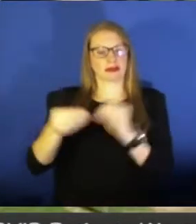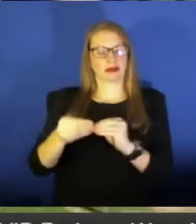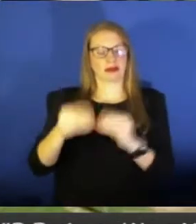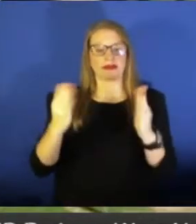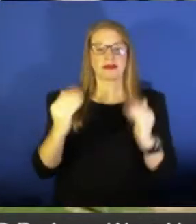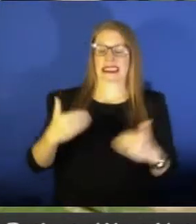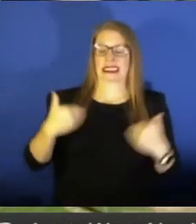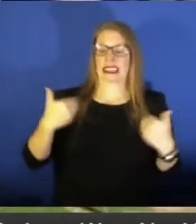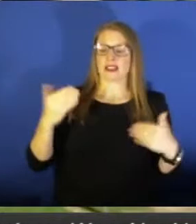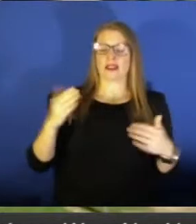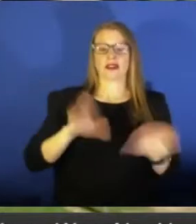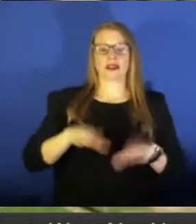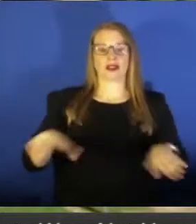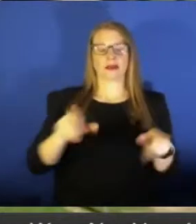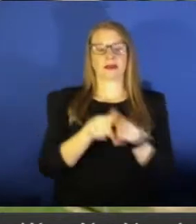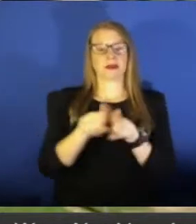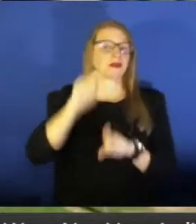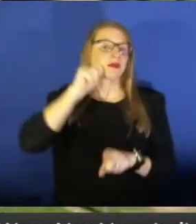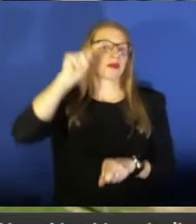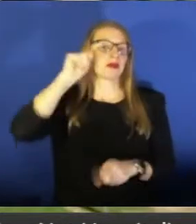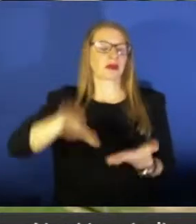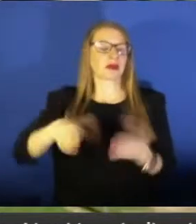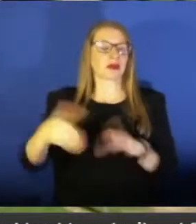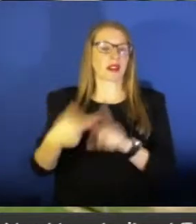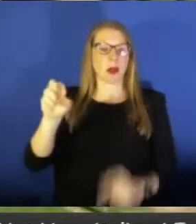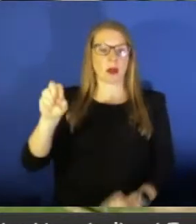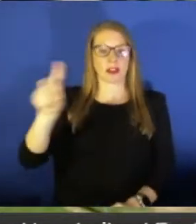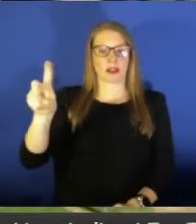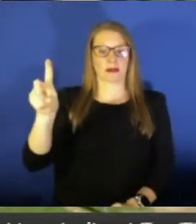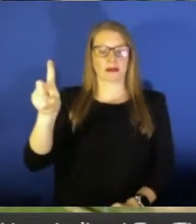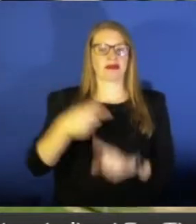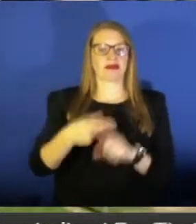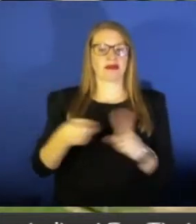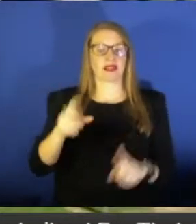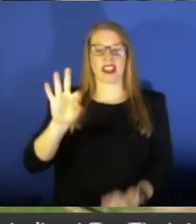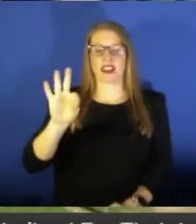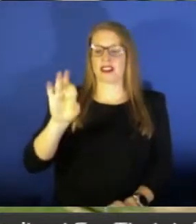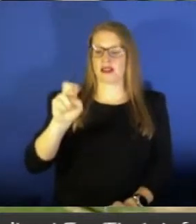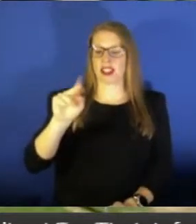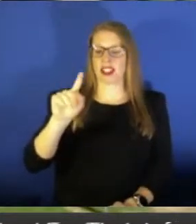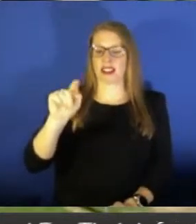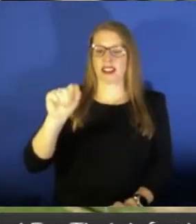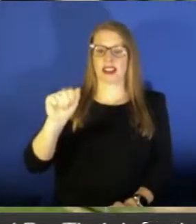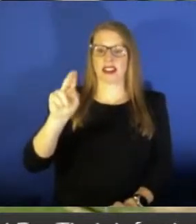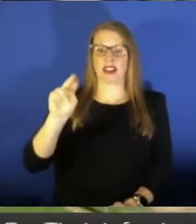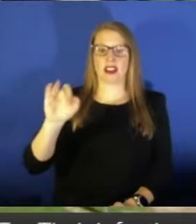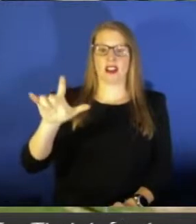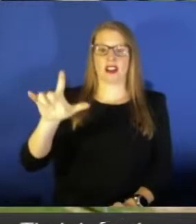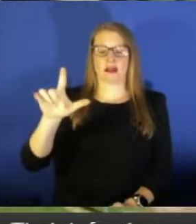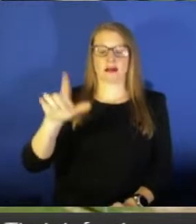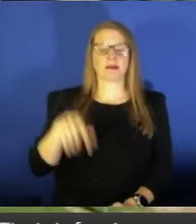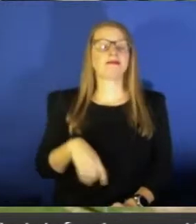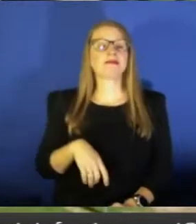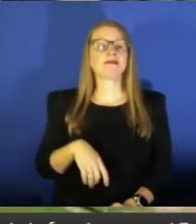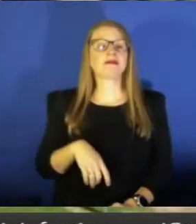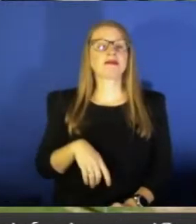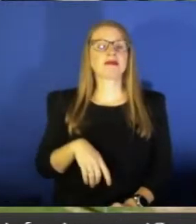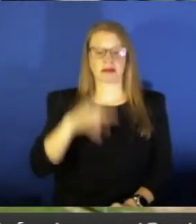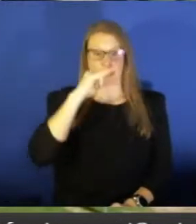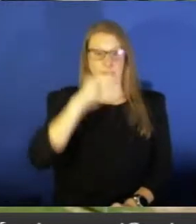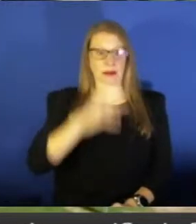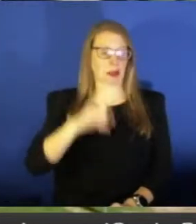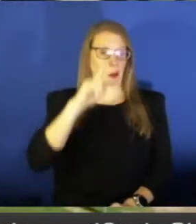drug overdoses, largely due to fentanyl. As summer looms, kids are bored and parents are concerned. What law enforcement is doing